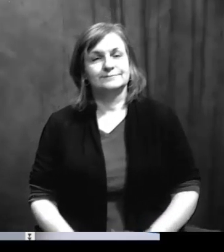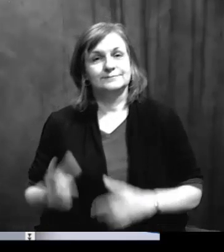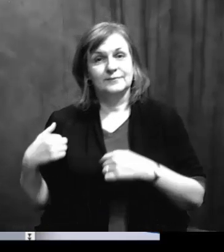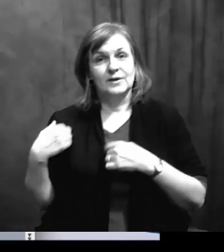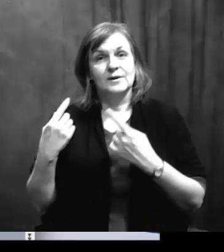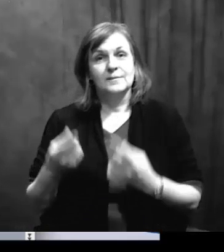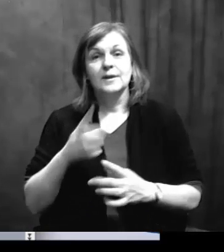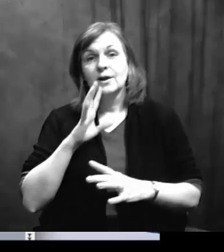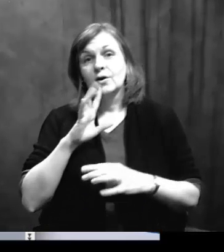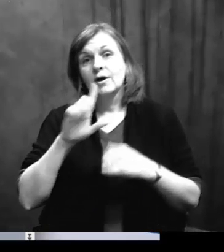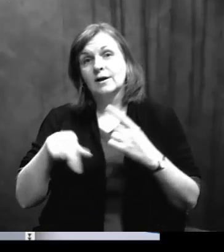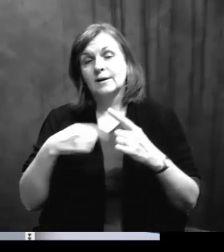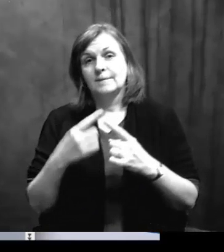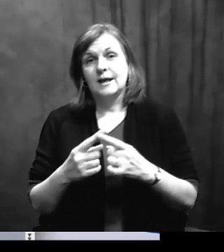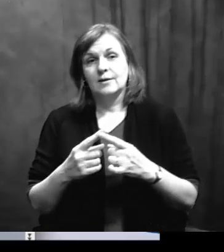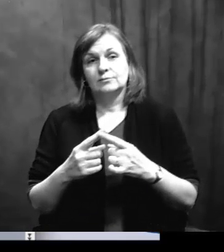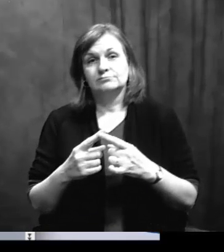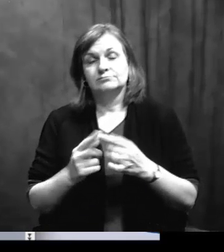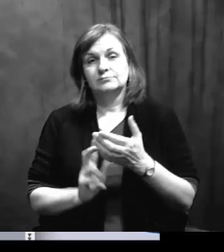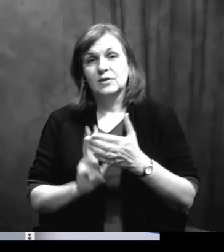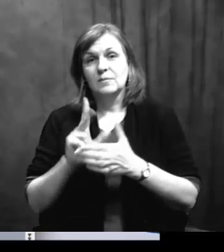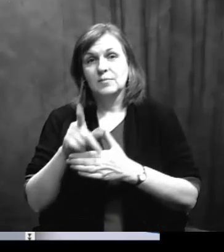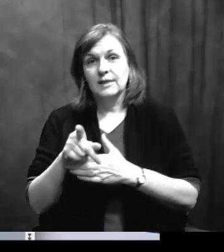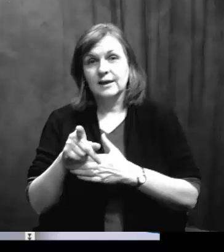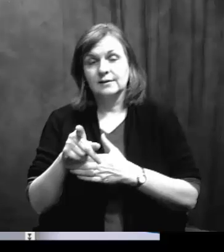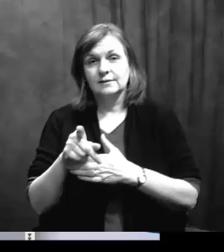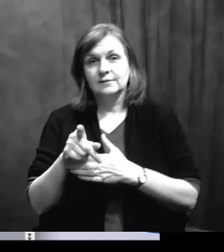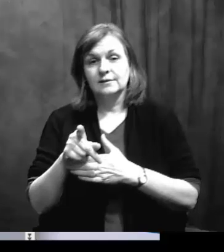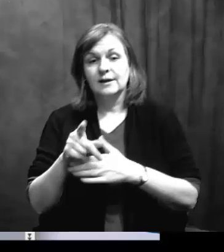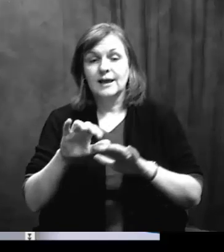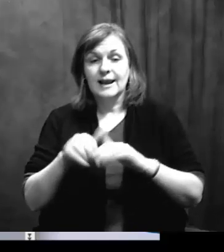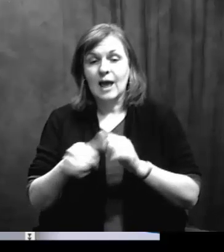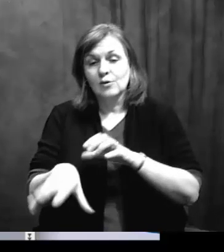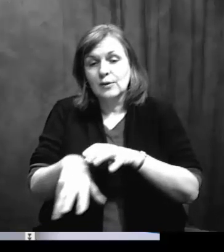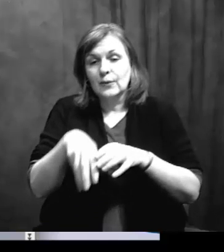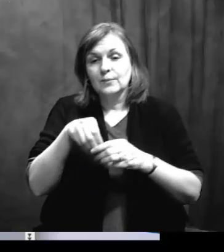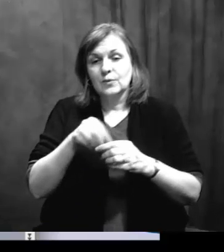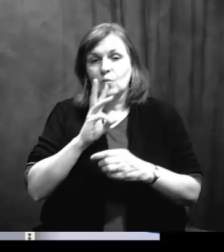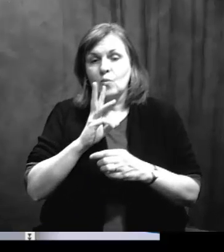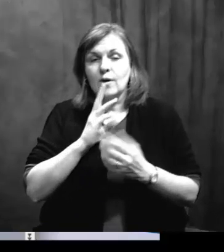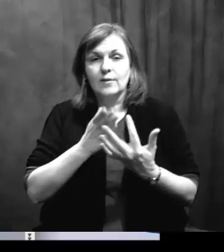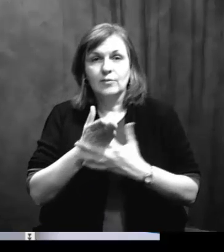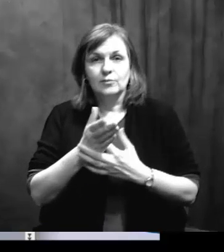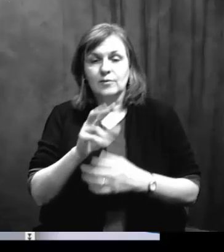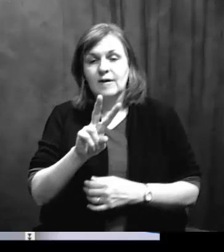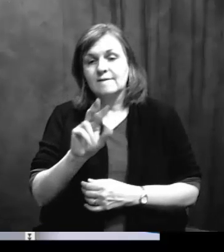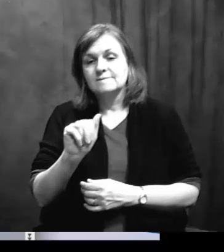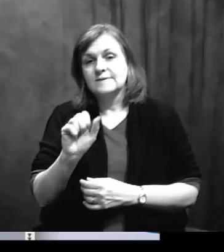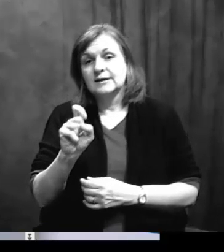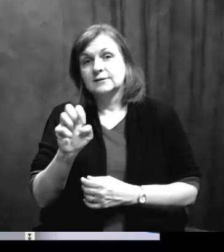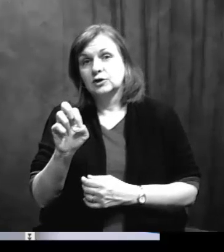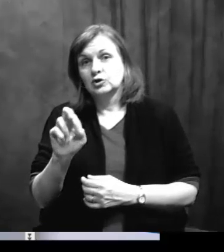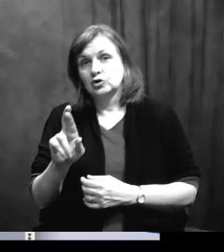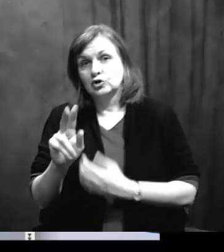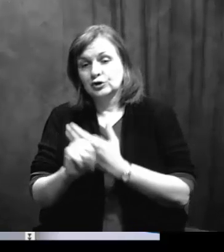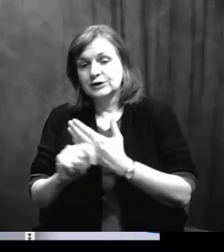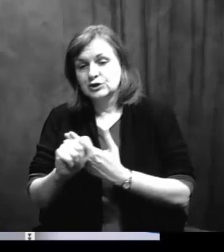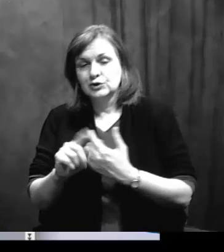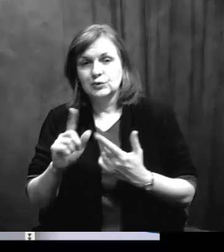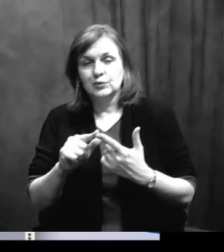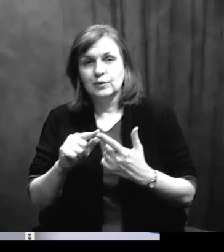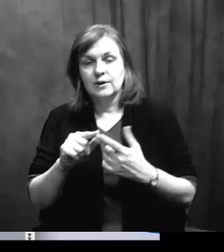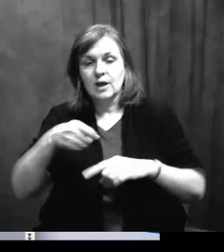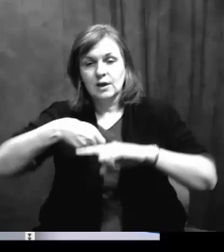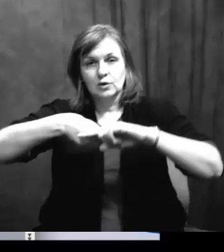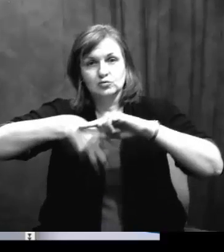We have spent a lot of time talking about plant water uptake with vascular tissue, root pressure,